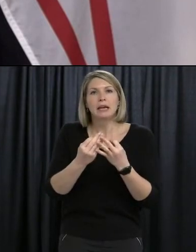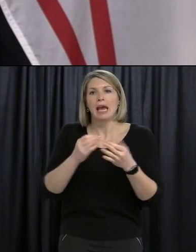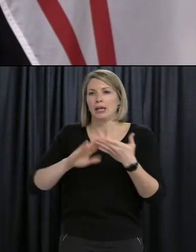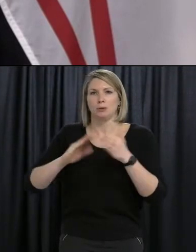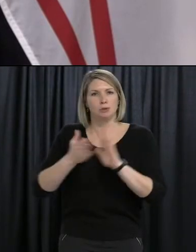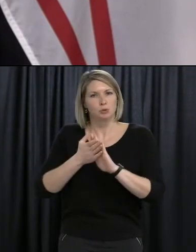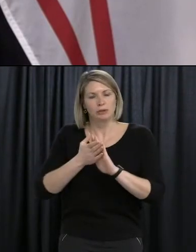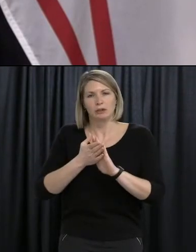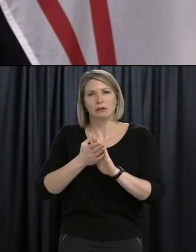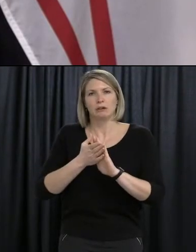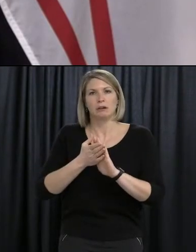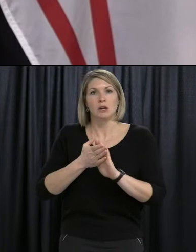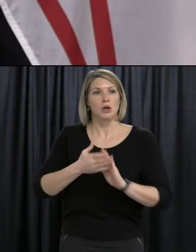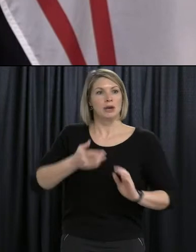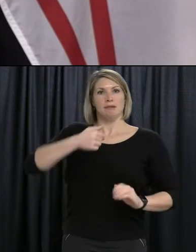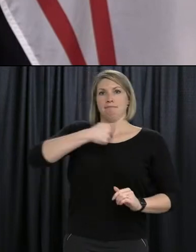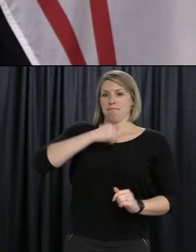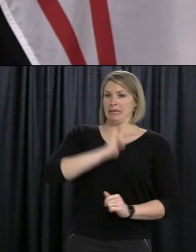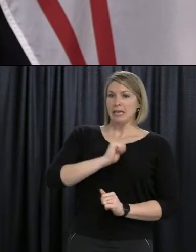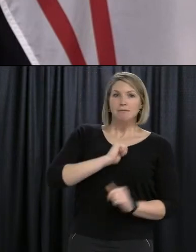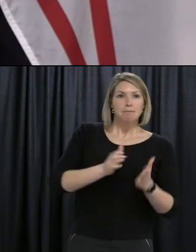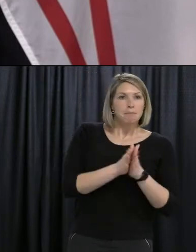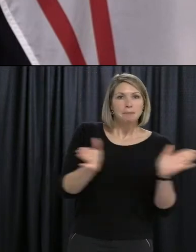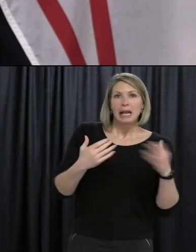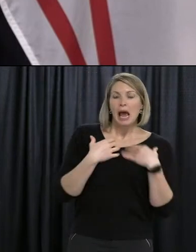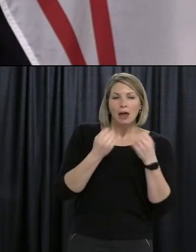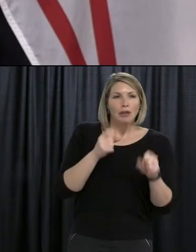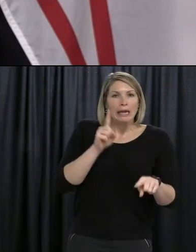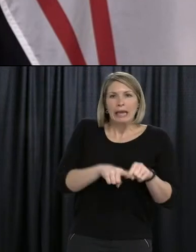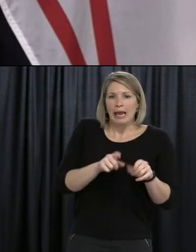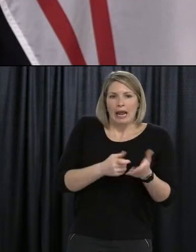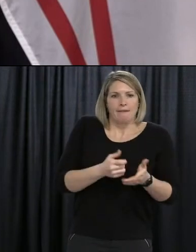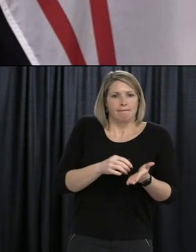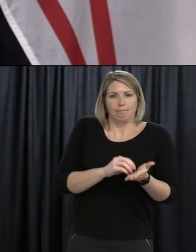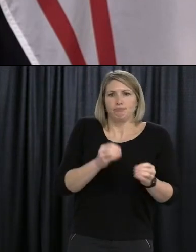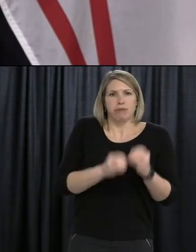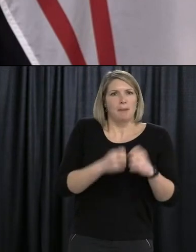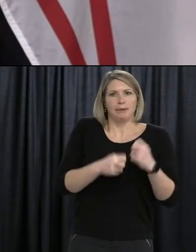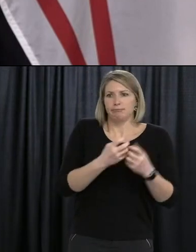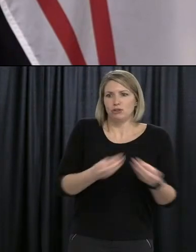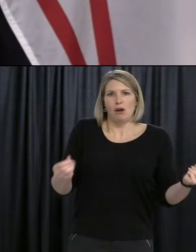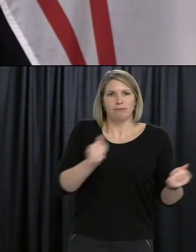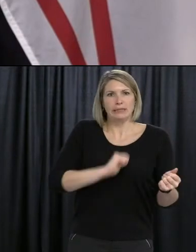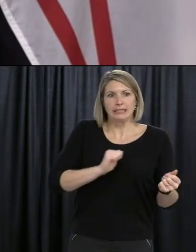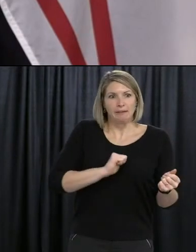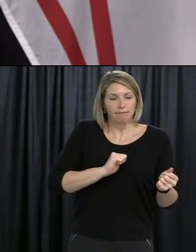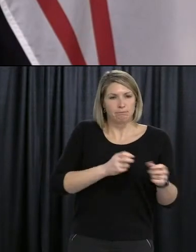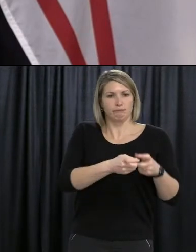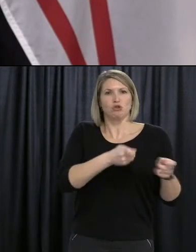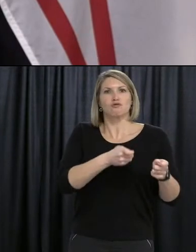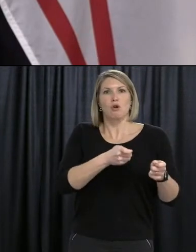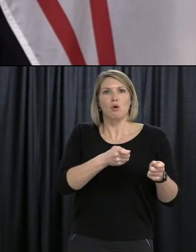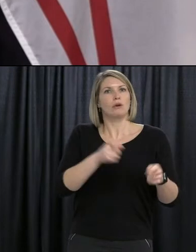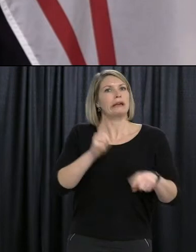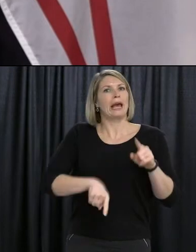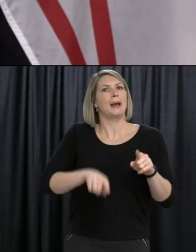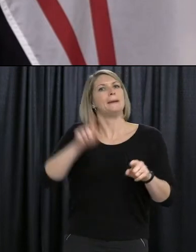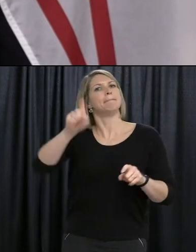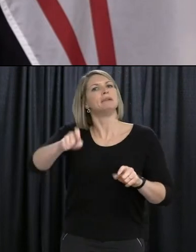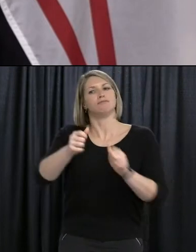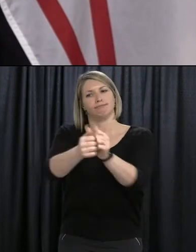alone. These measures require action on your part. We can only overcome this if we do what needs to be done